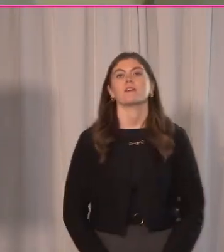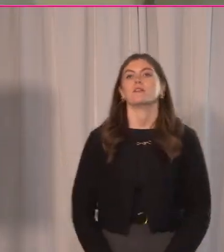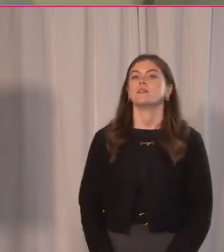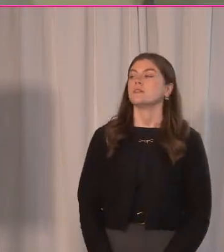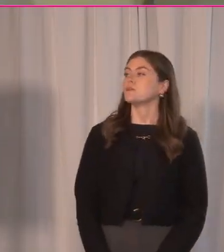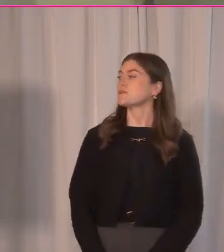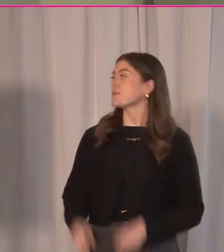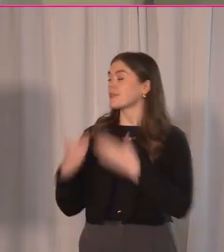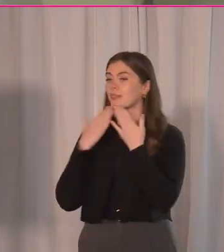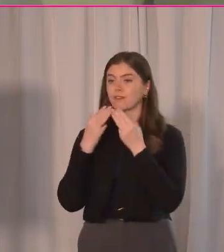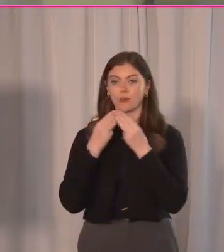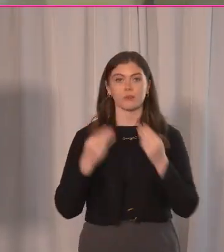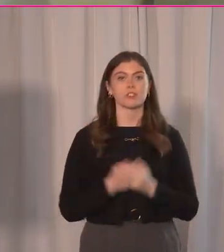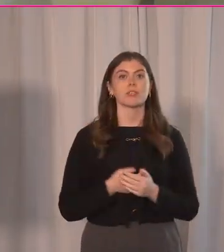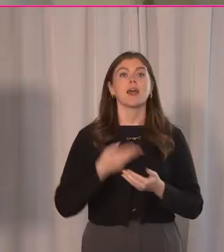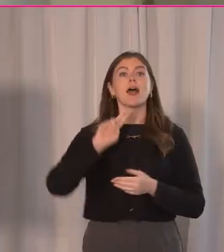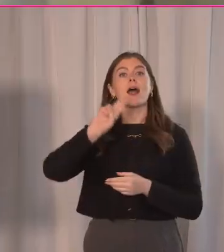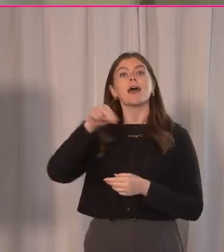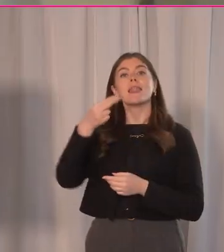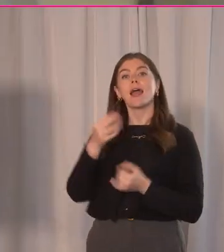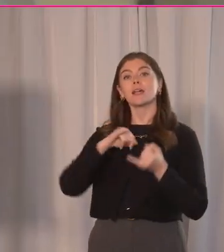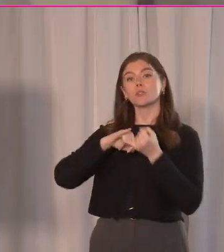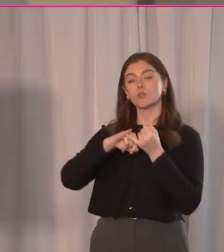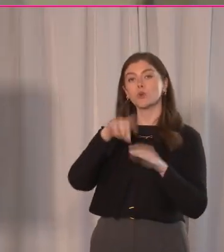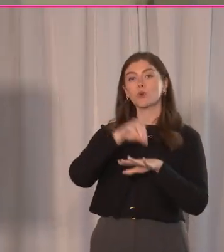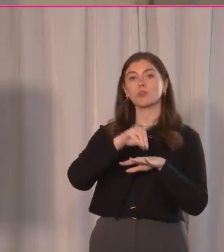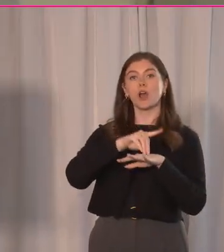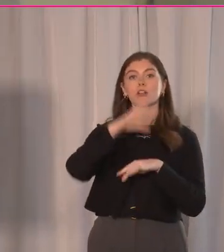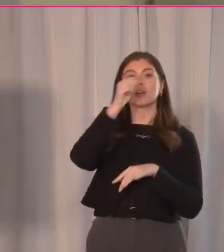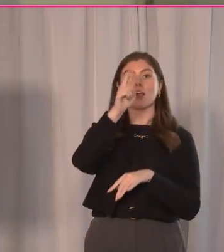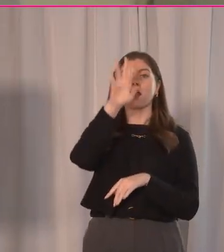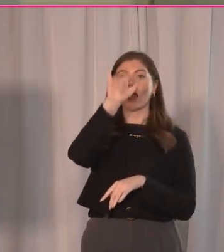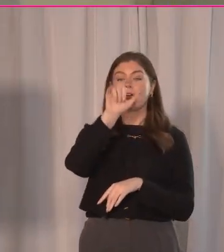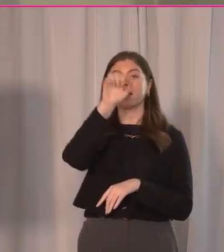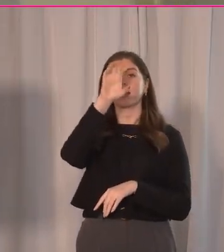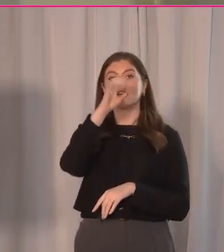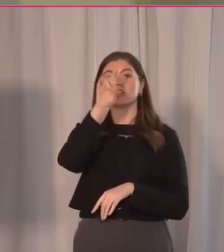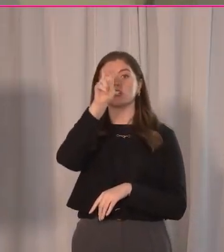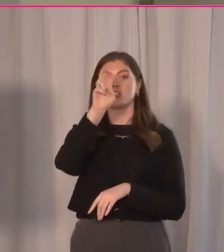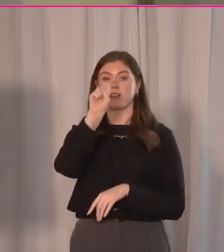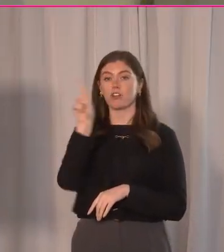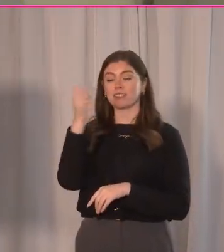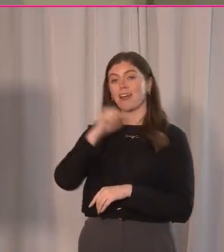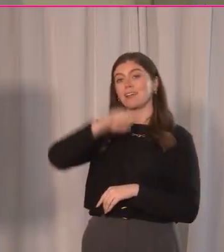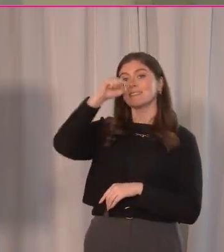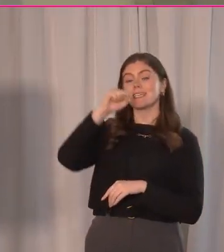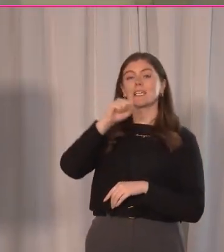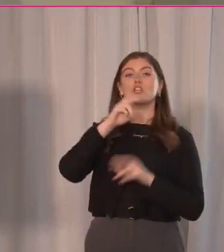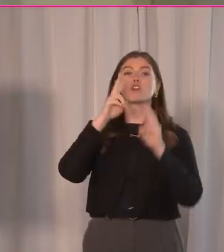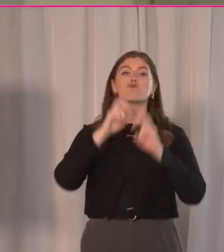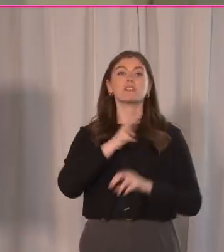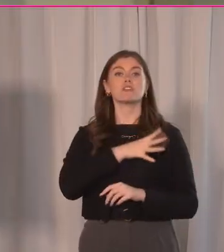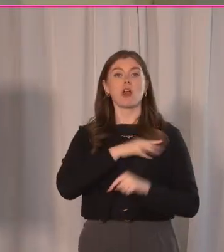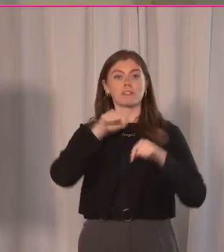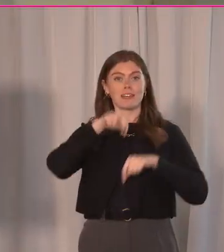Thank you for that. Next, we're going to hear from Dr. Carly Cheevers. Carly is a senior research officer here with the